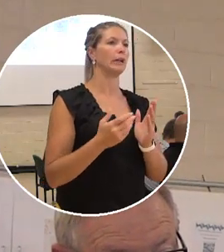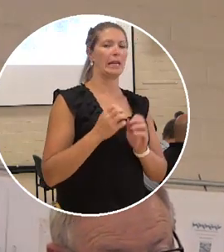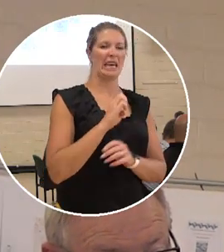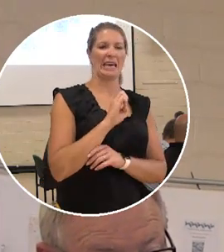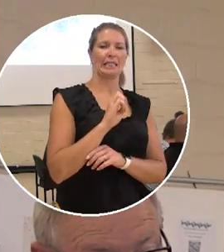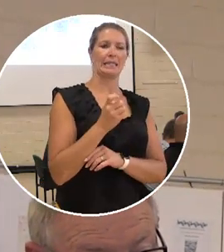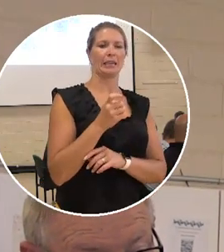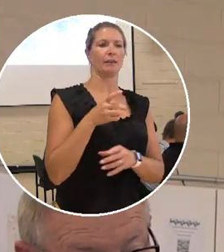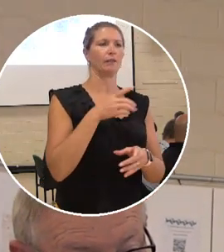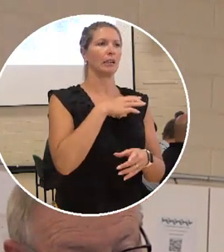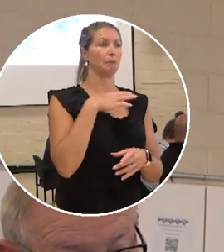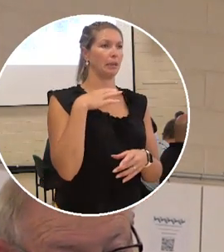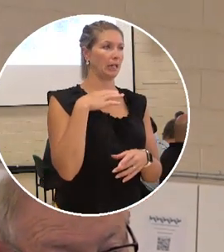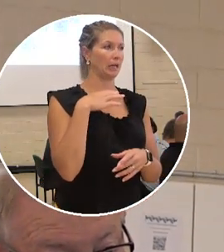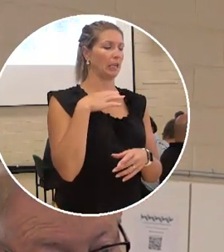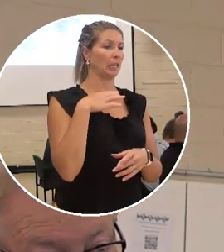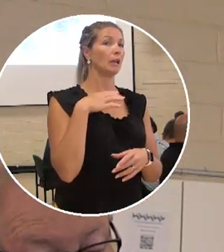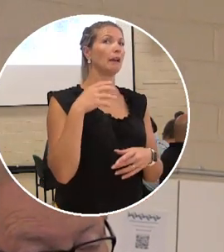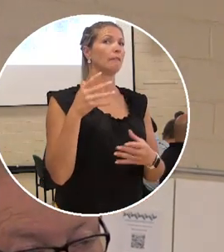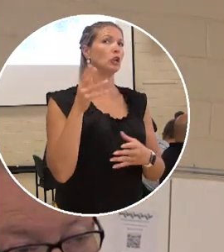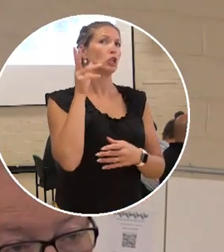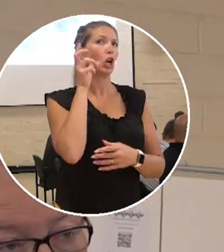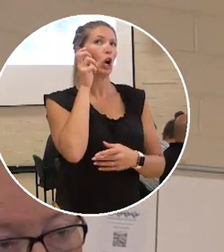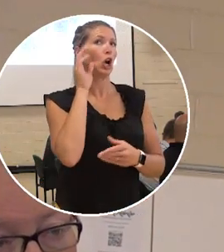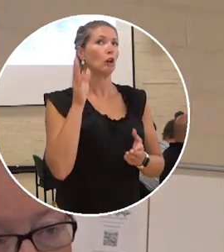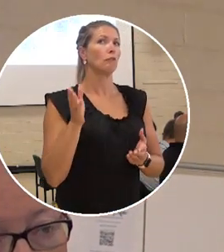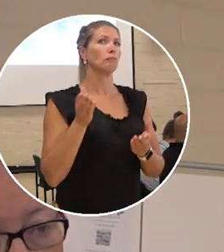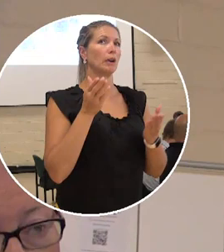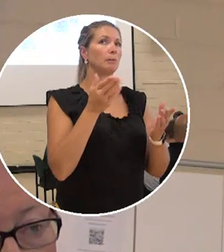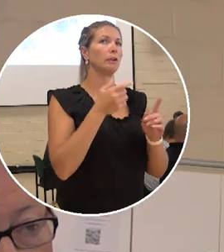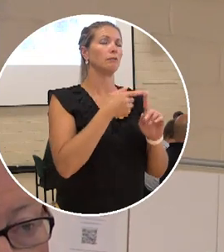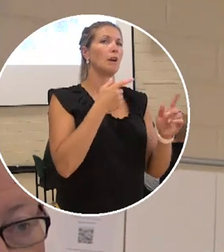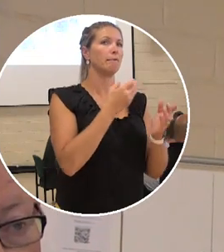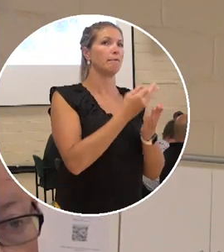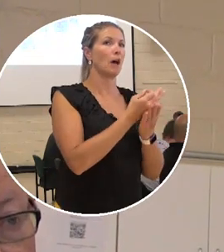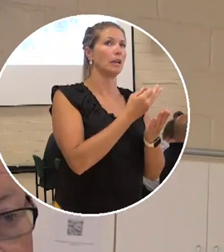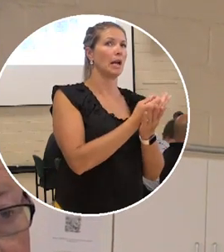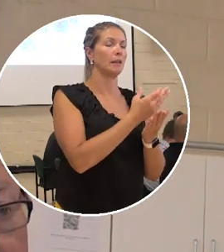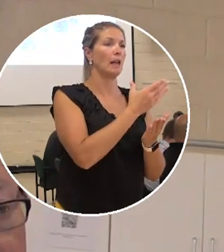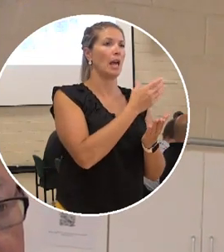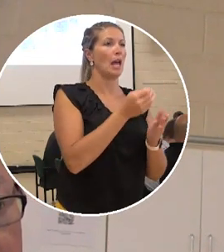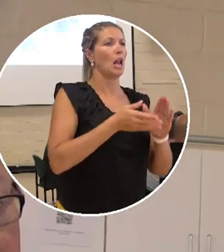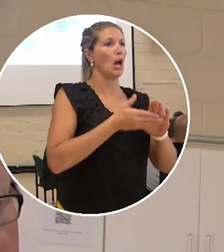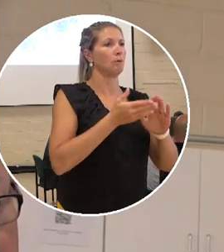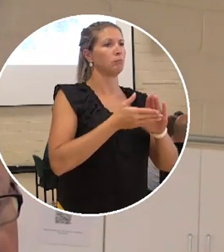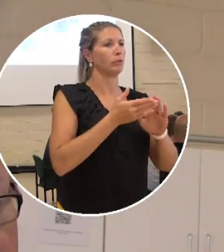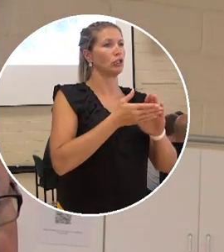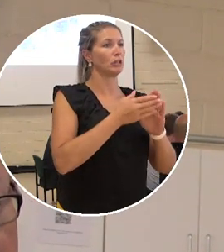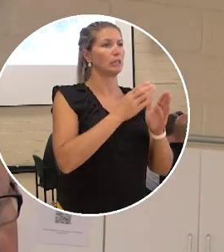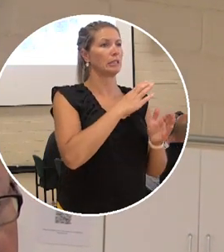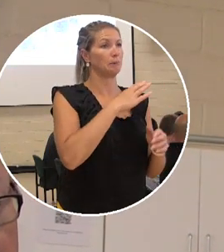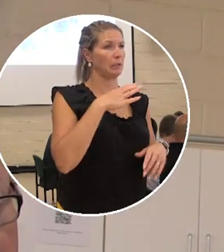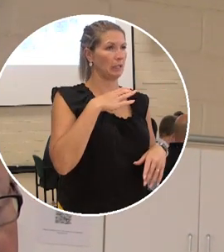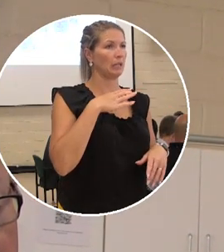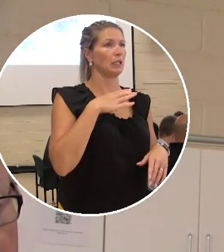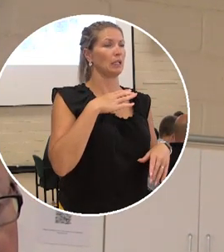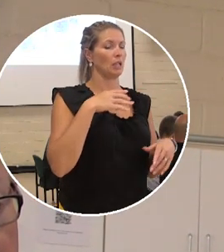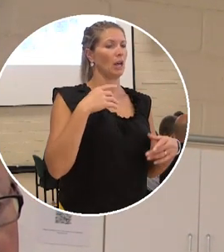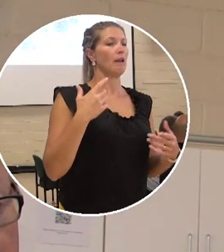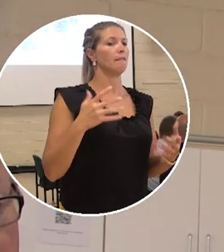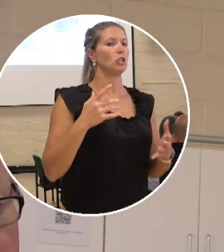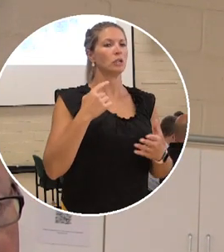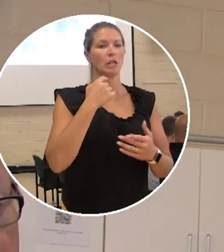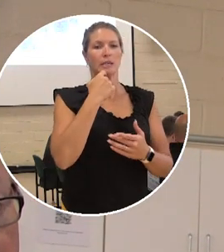Committee, following a recommendation from the Finance and Operations Committee on your behalf, appointed Ernst & Young as the external auditor